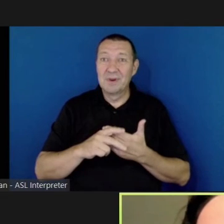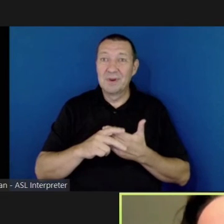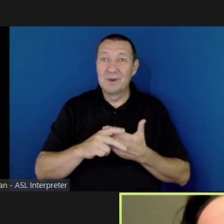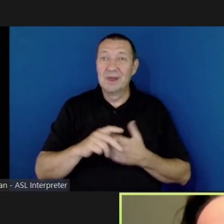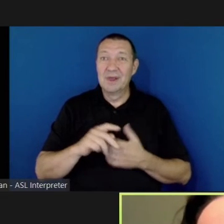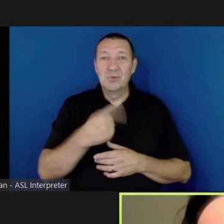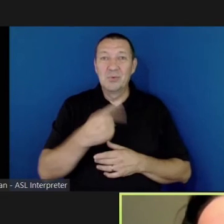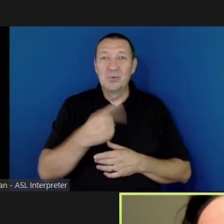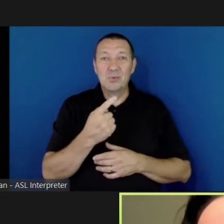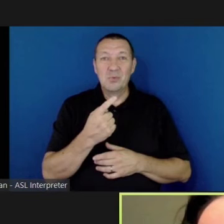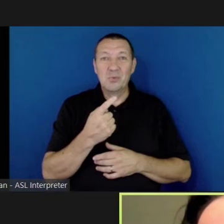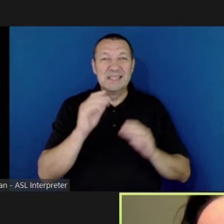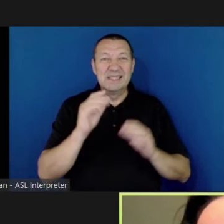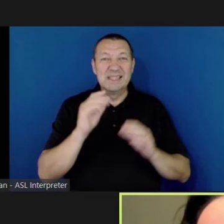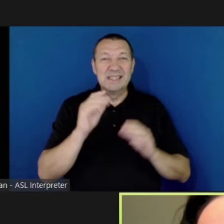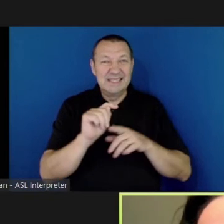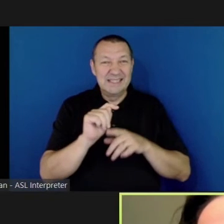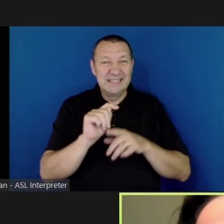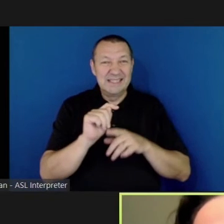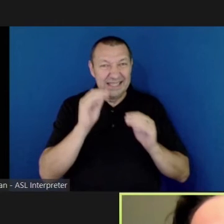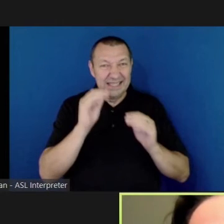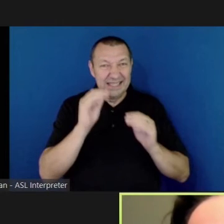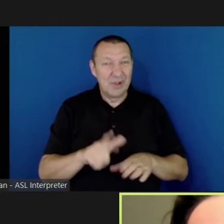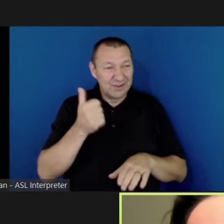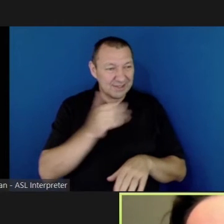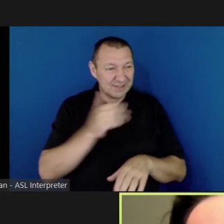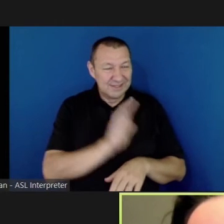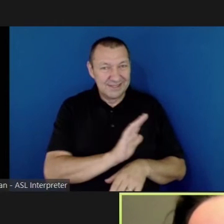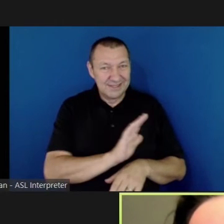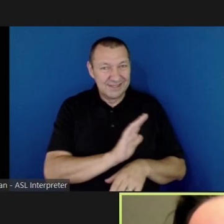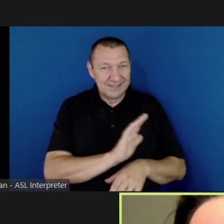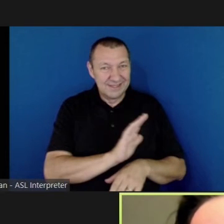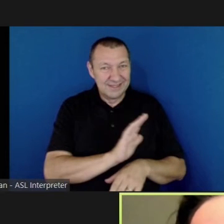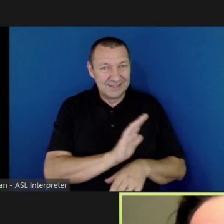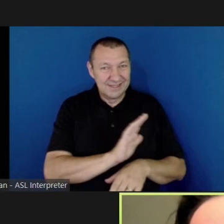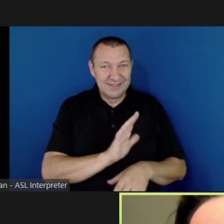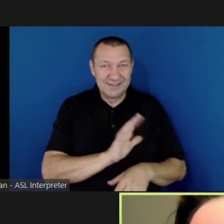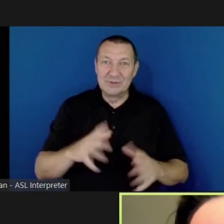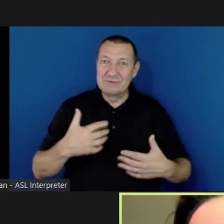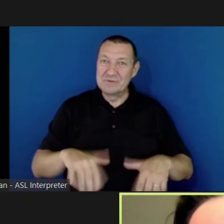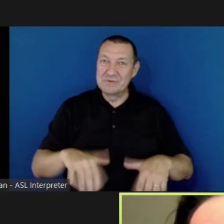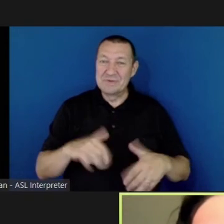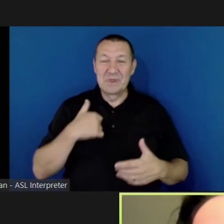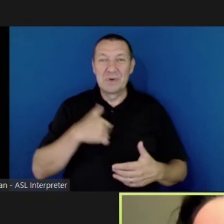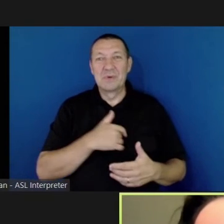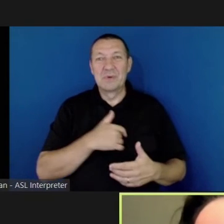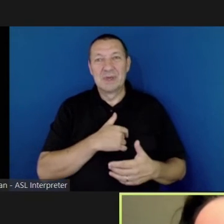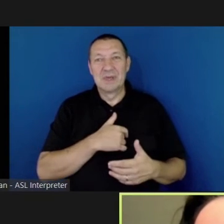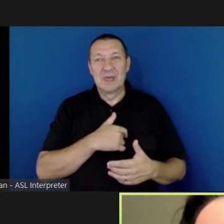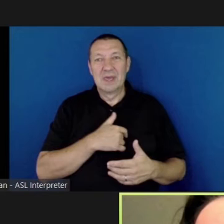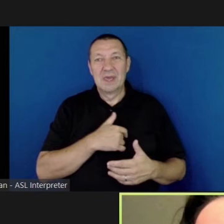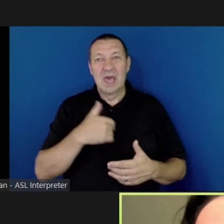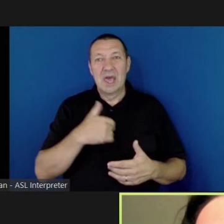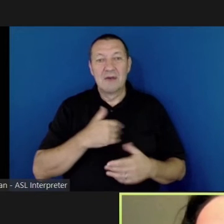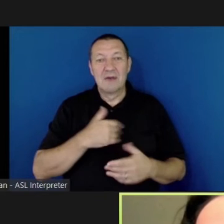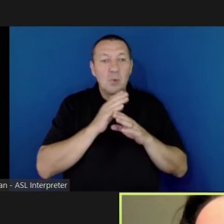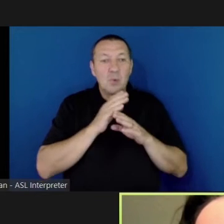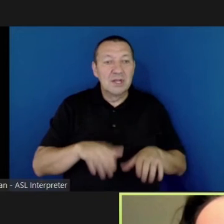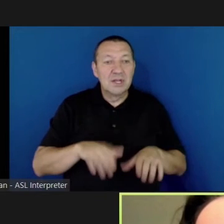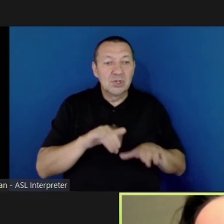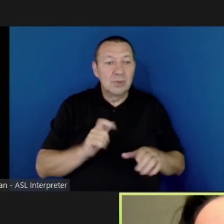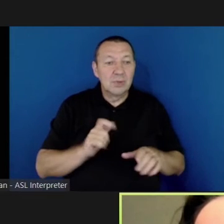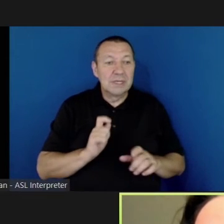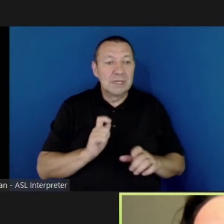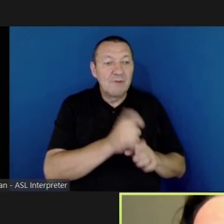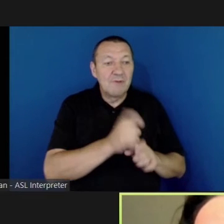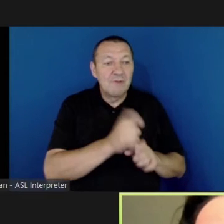teen teachers who's been in our program the longest. And because we give quiet children a microphone, and we